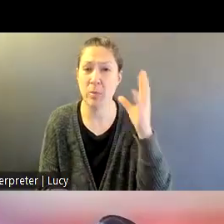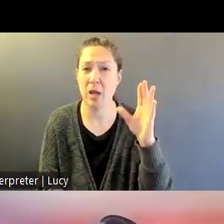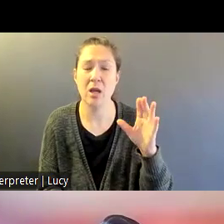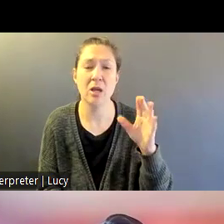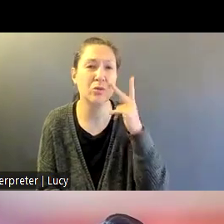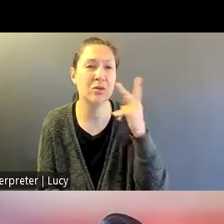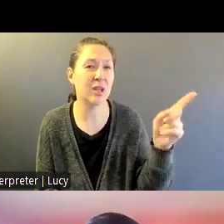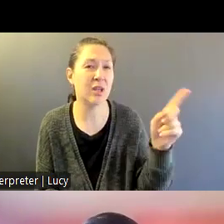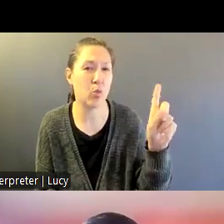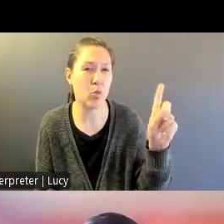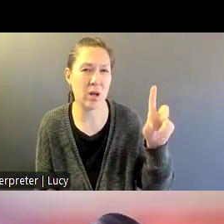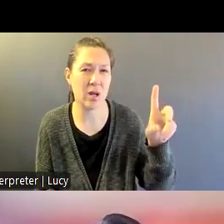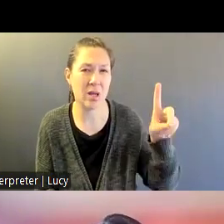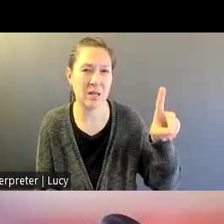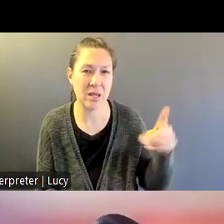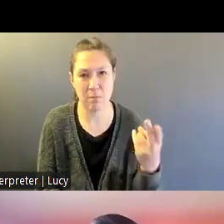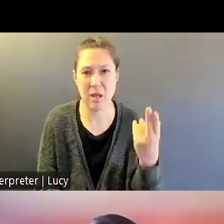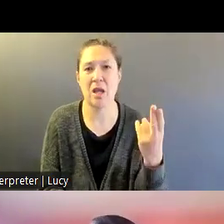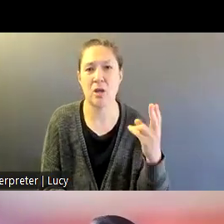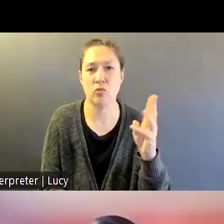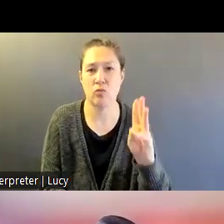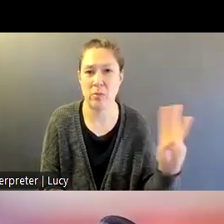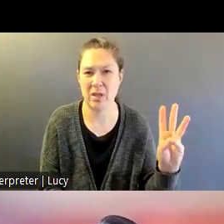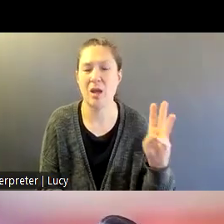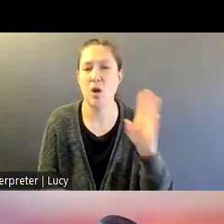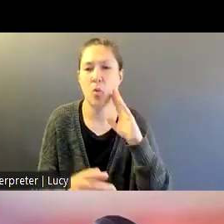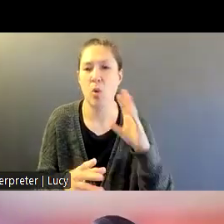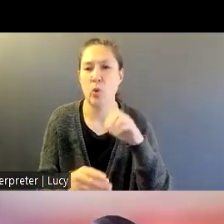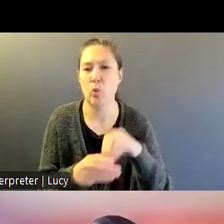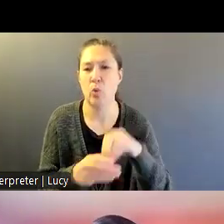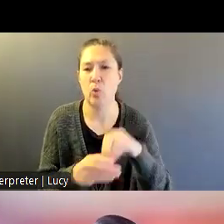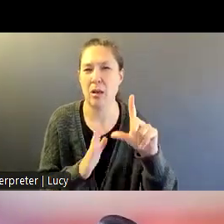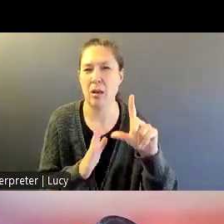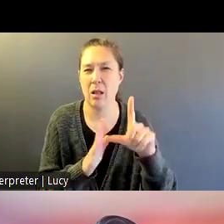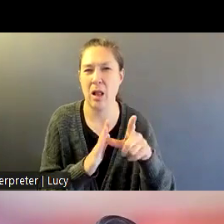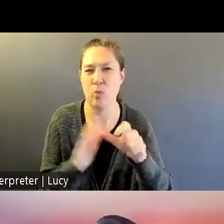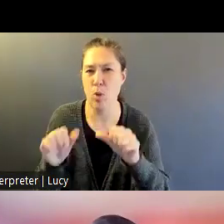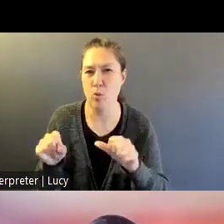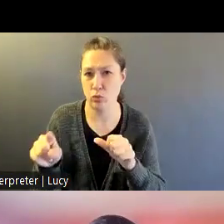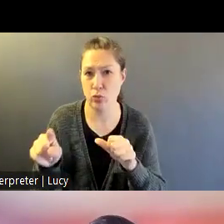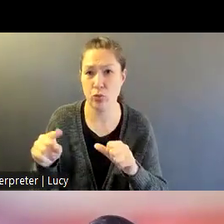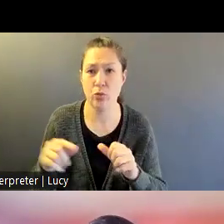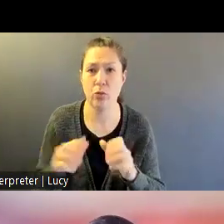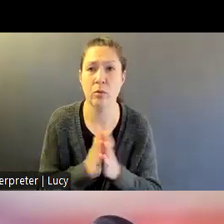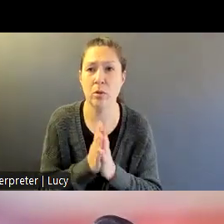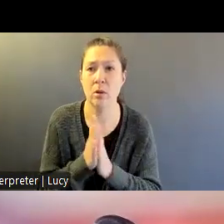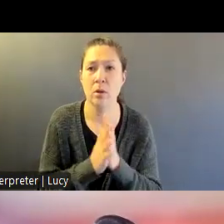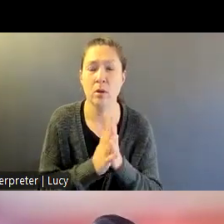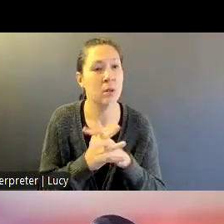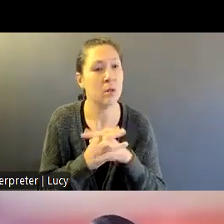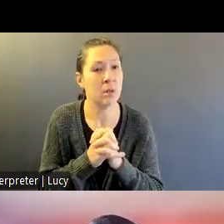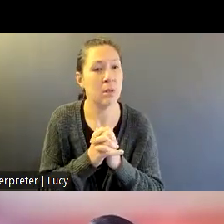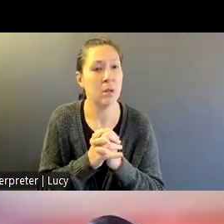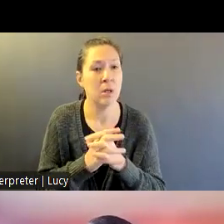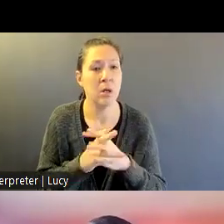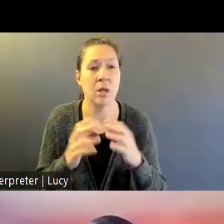and we'll have the link at the end as well. So now we're going to move into hearing from